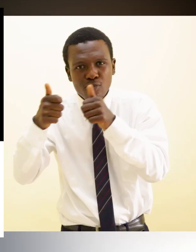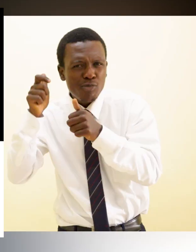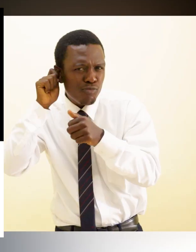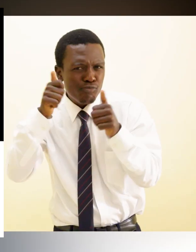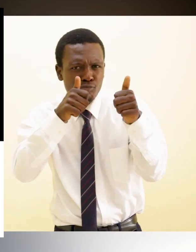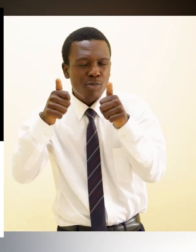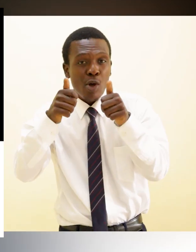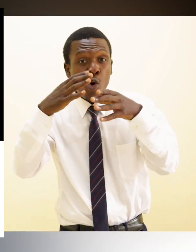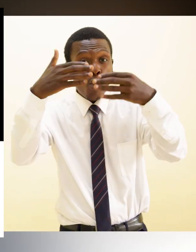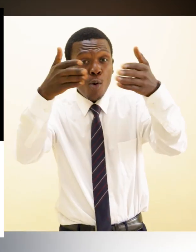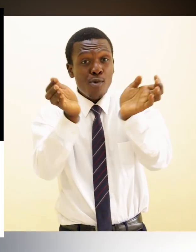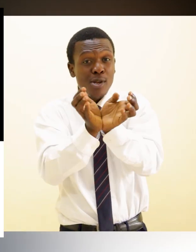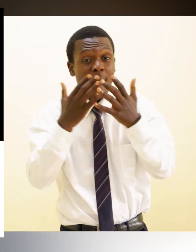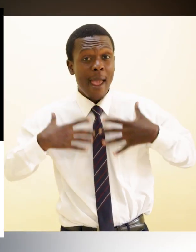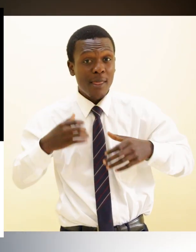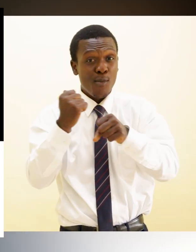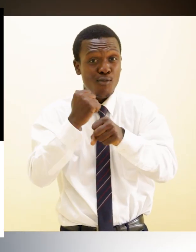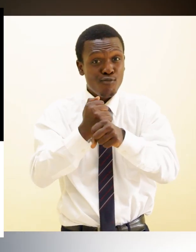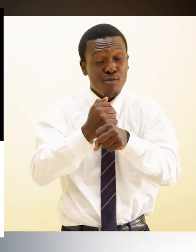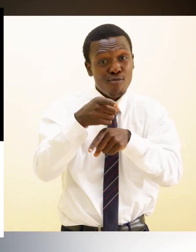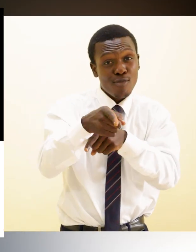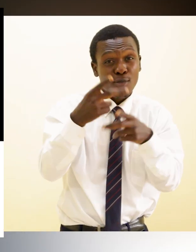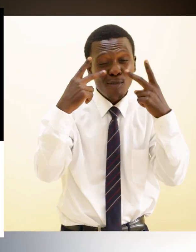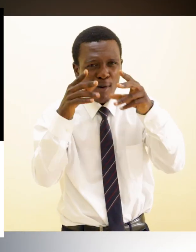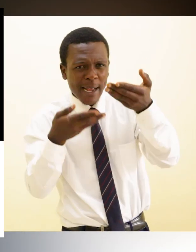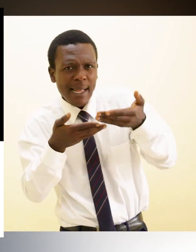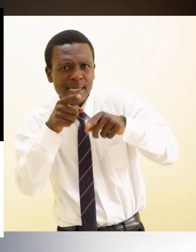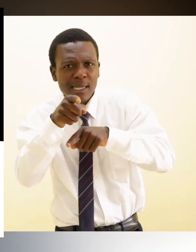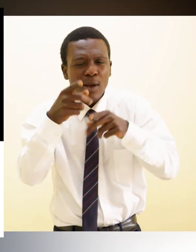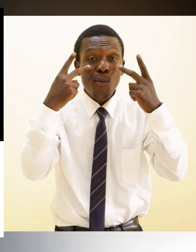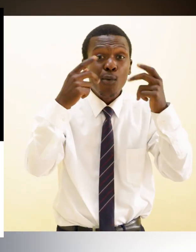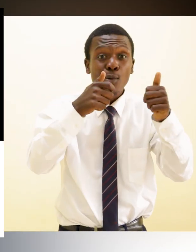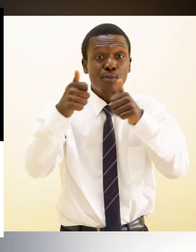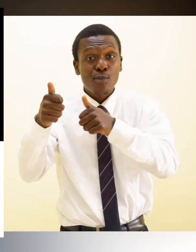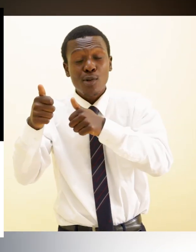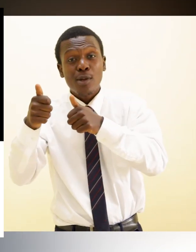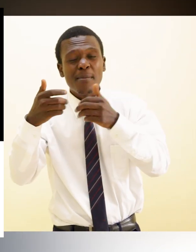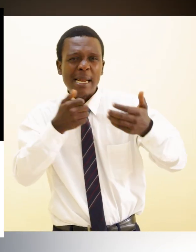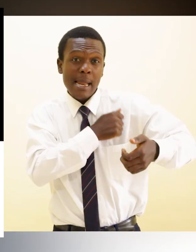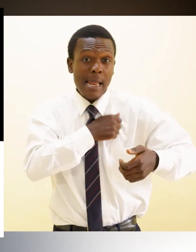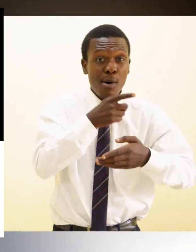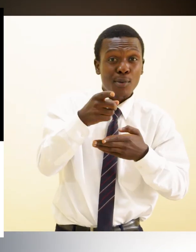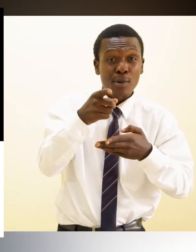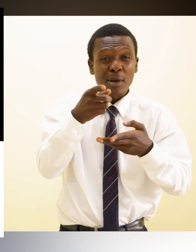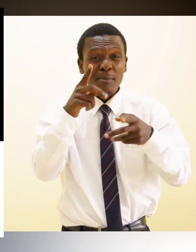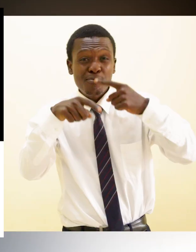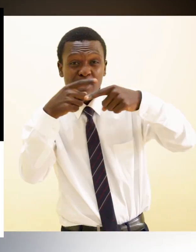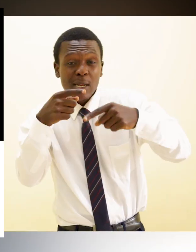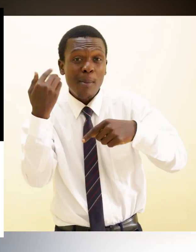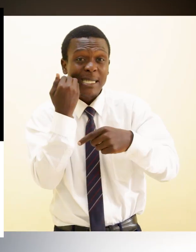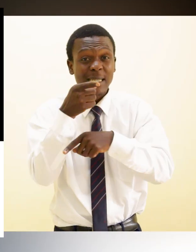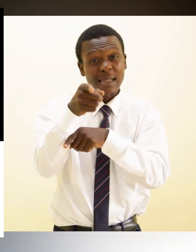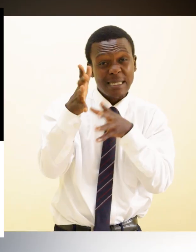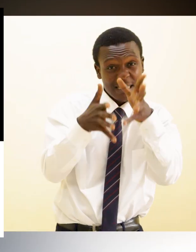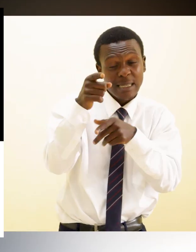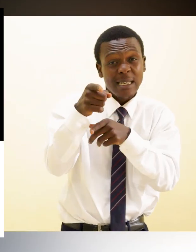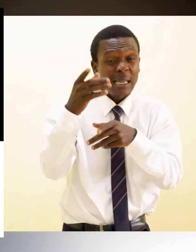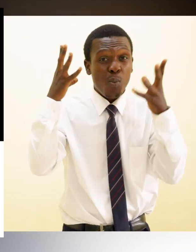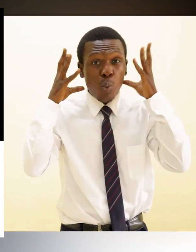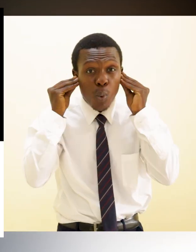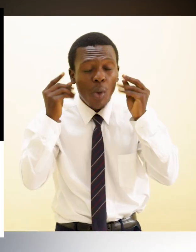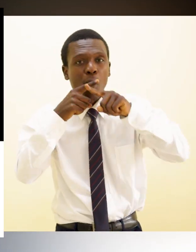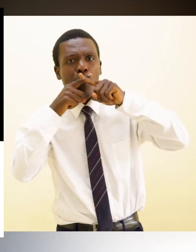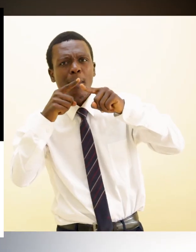Community healthcare workers can follow up cases or refer promptly if there are concerns such as persisting symptoms, hearing